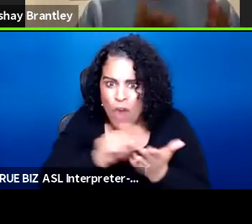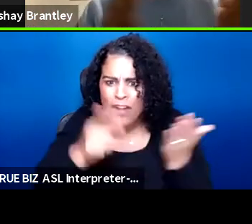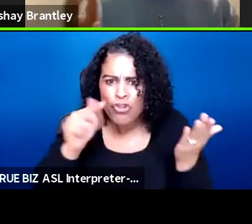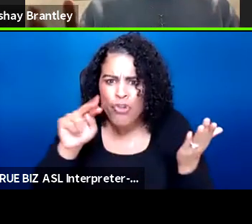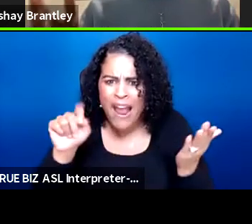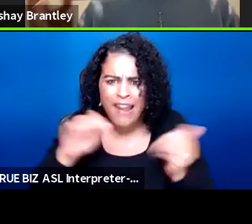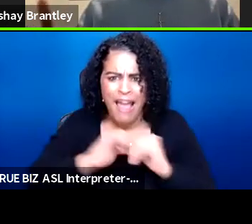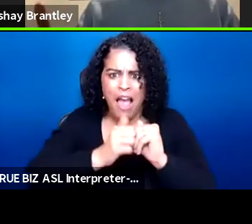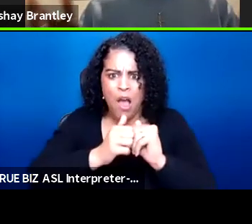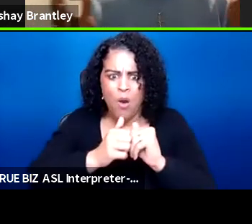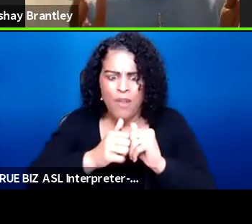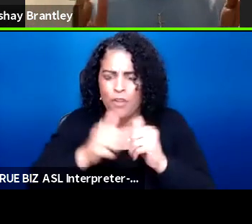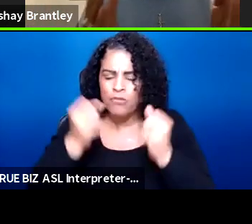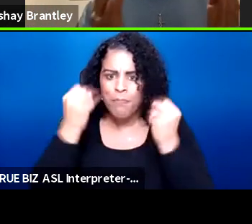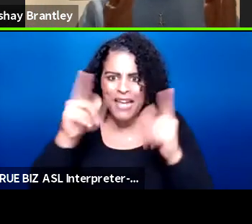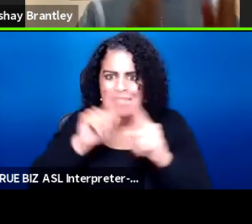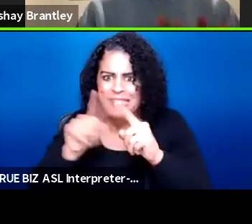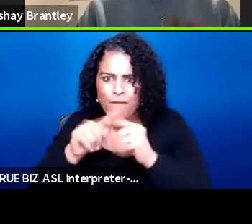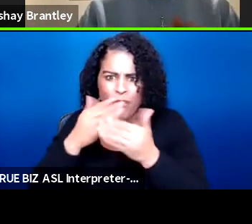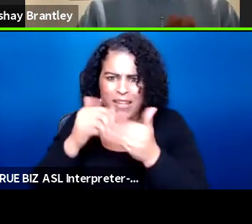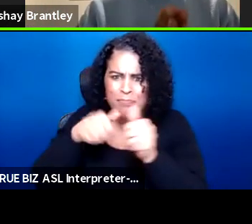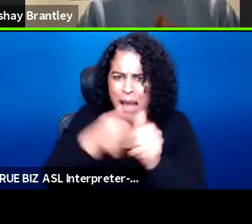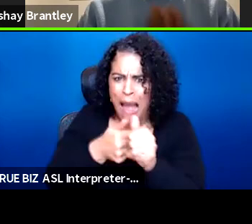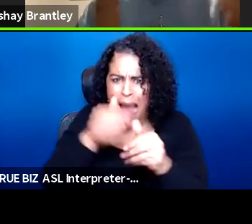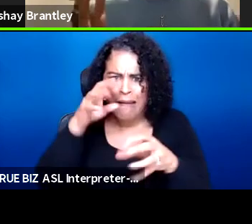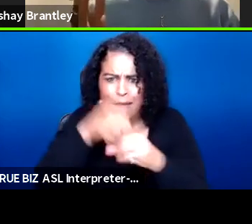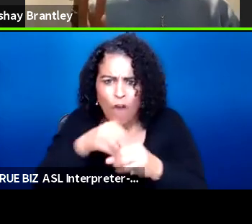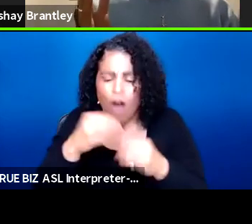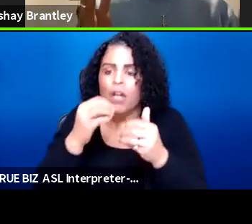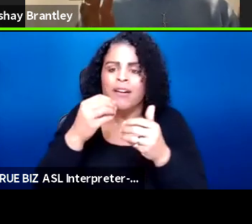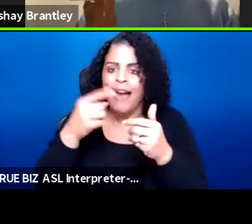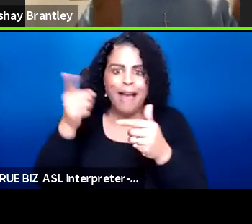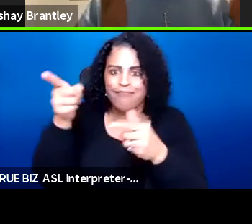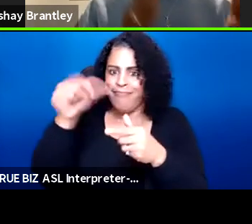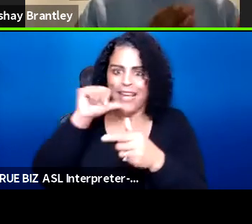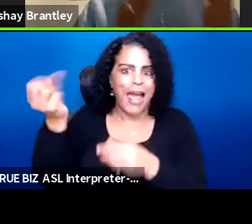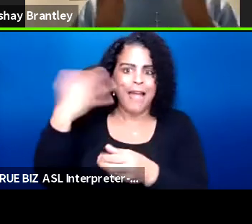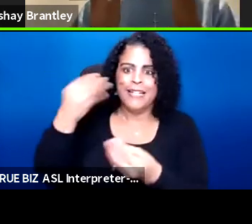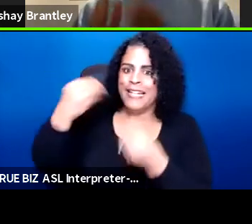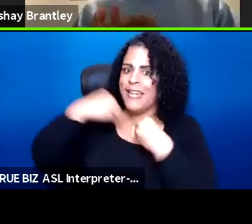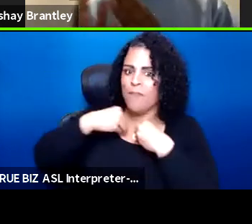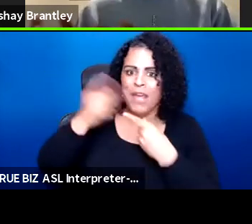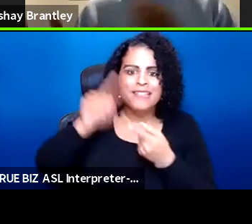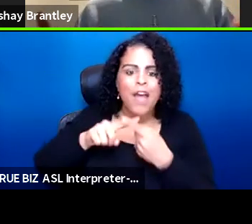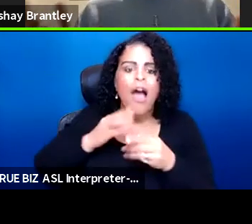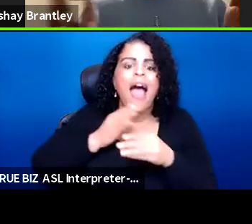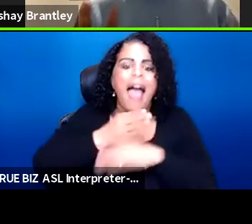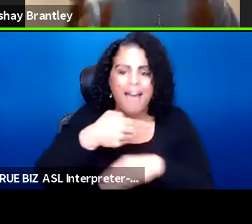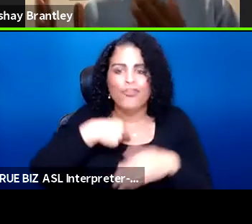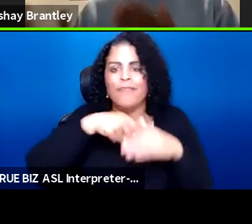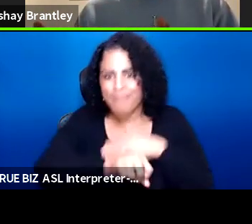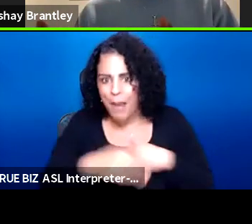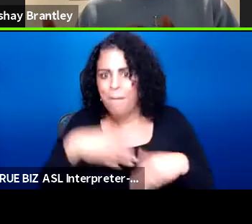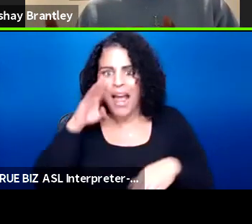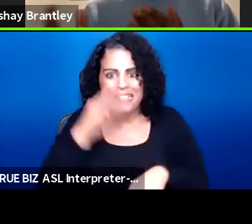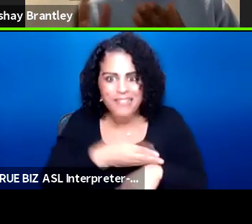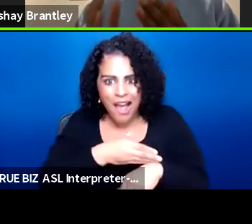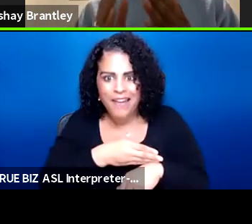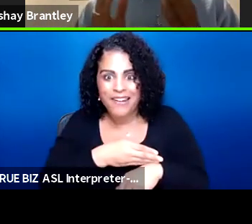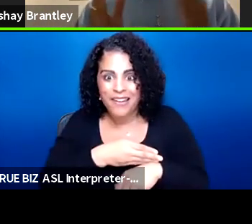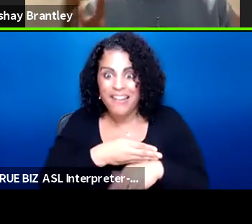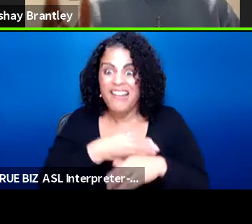was so many logistical questions I had that I did not receive until after I gave birth to my son, after I had my